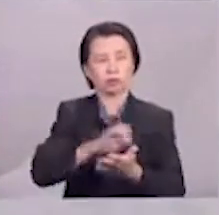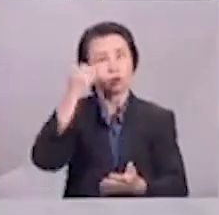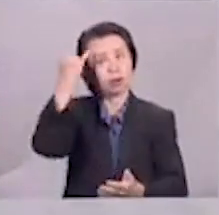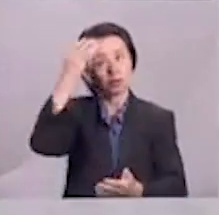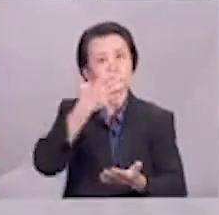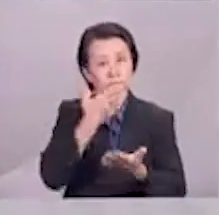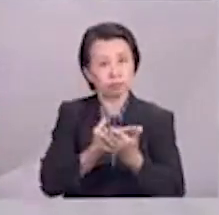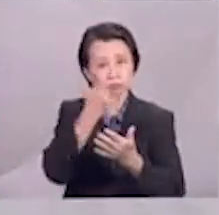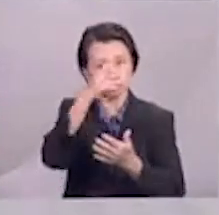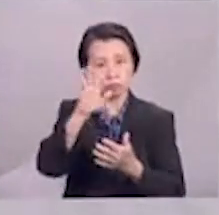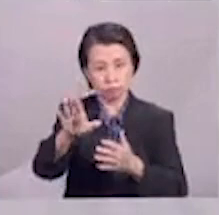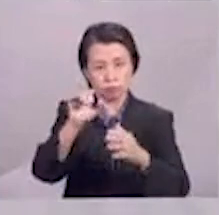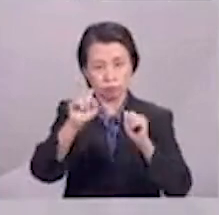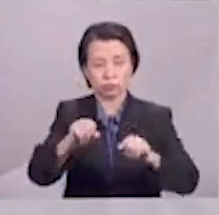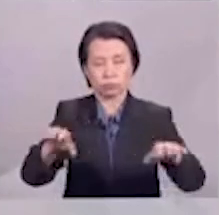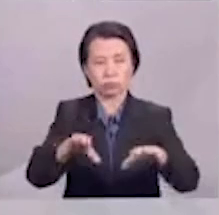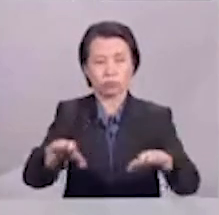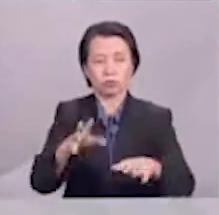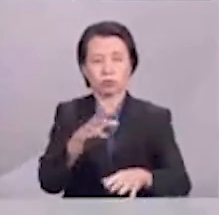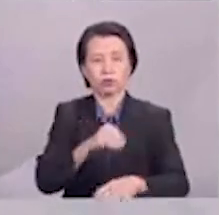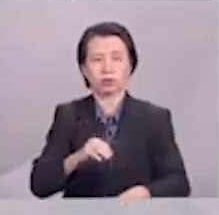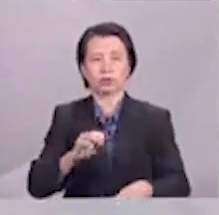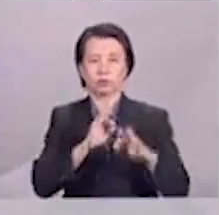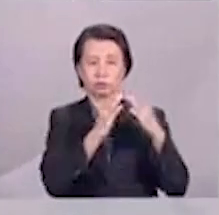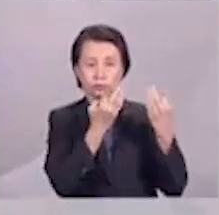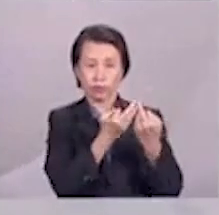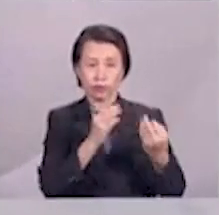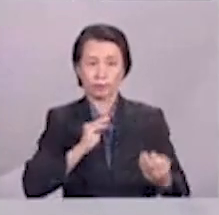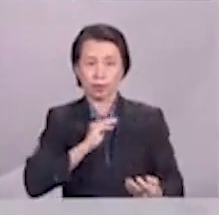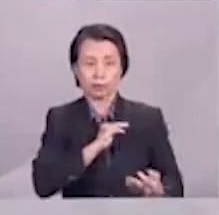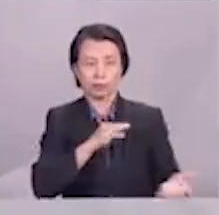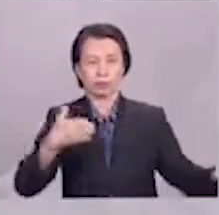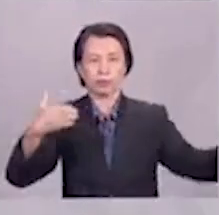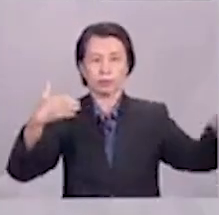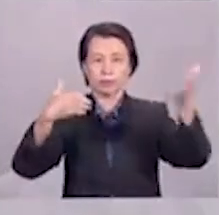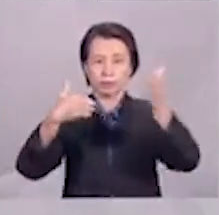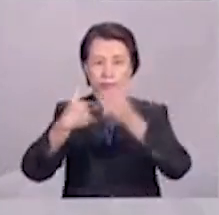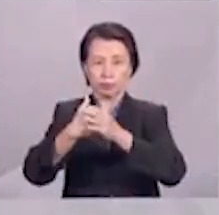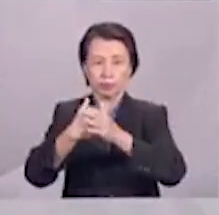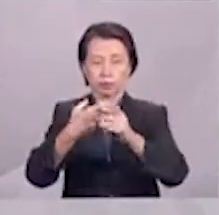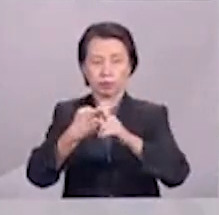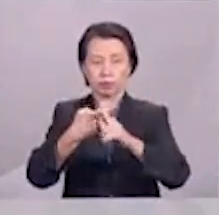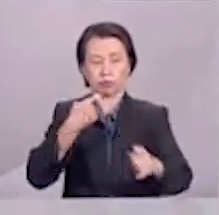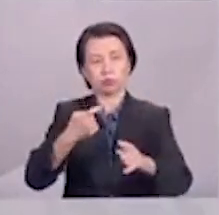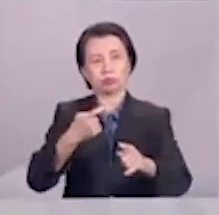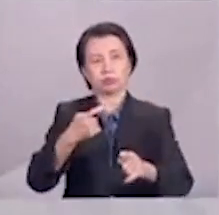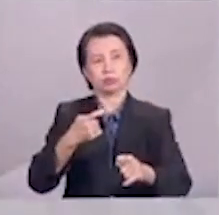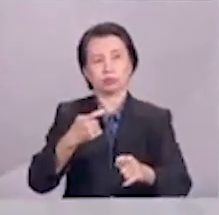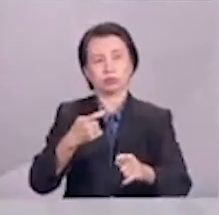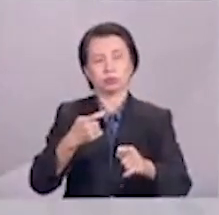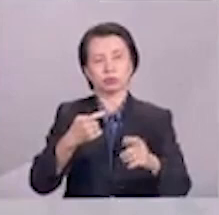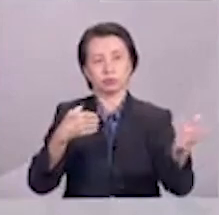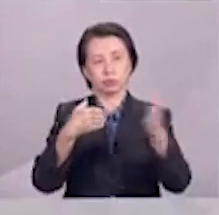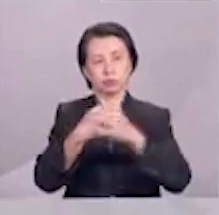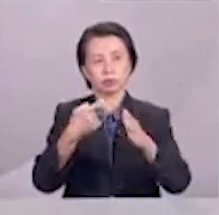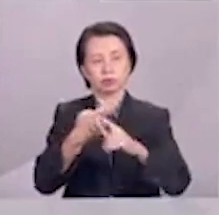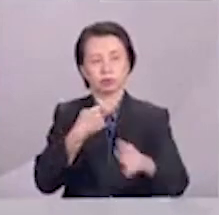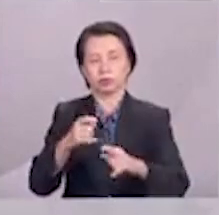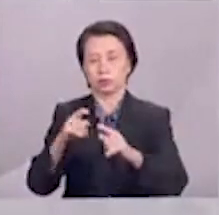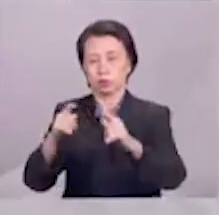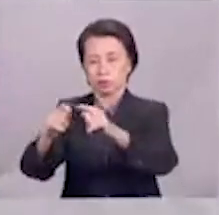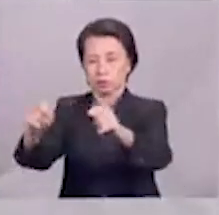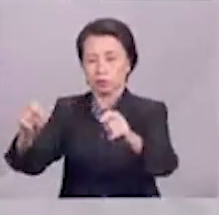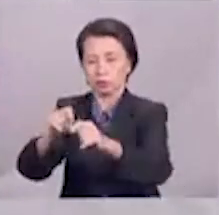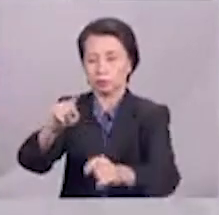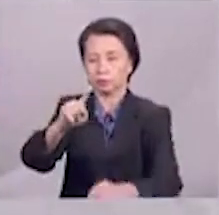if you can do that. But even family members, you are coming back from, you know, from a red zone, for example,